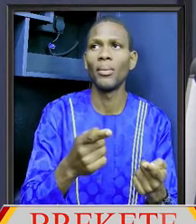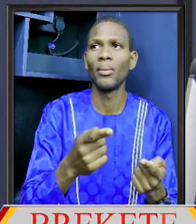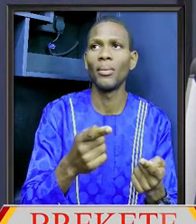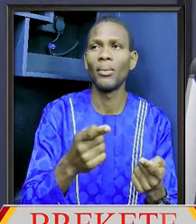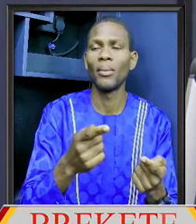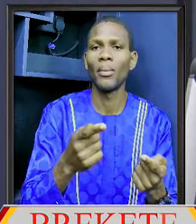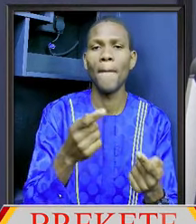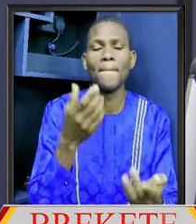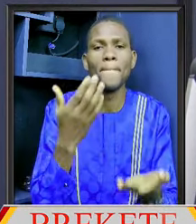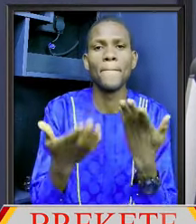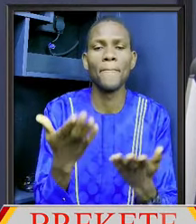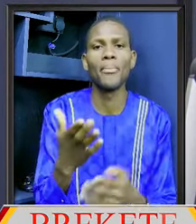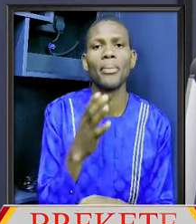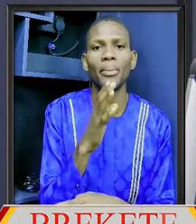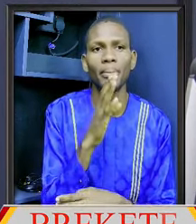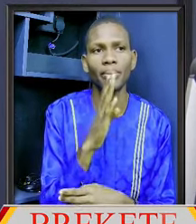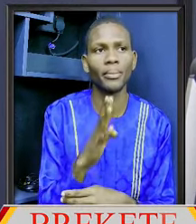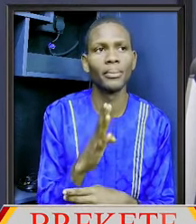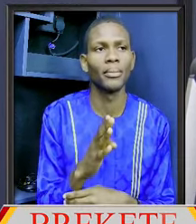Maybe